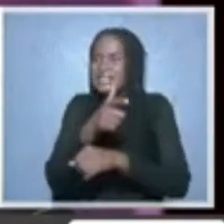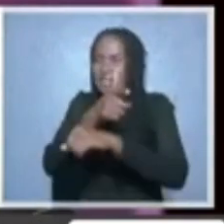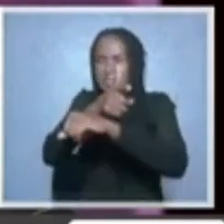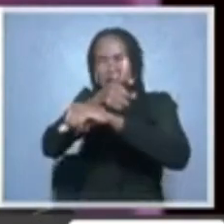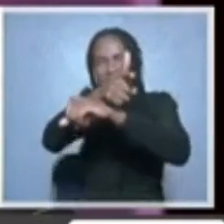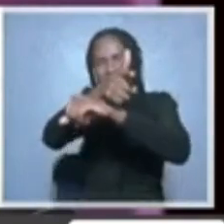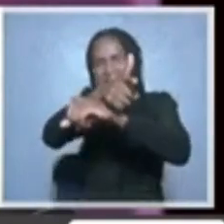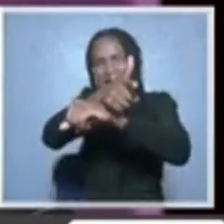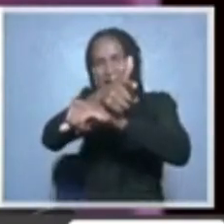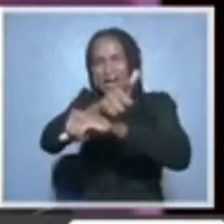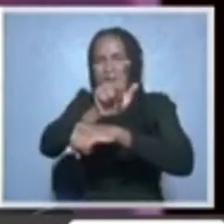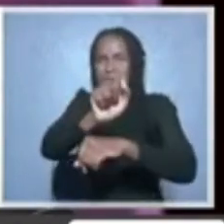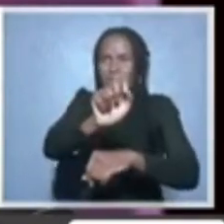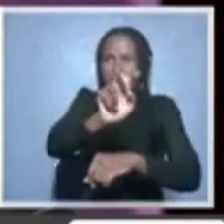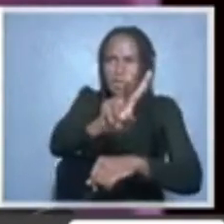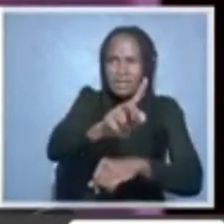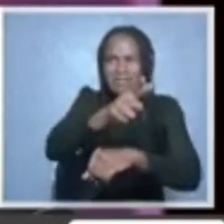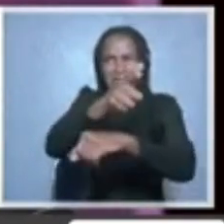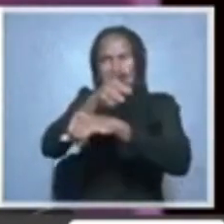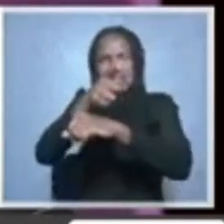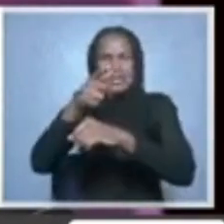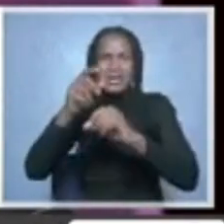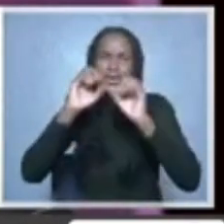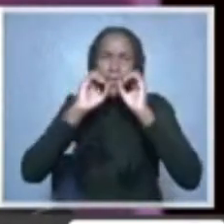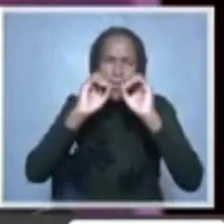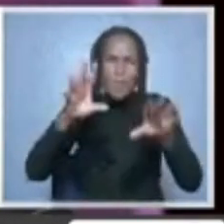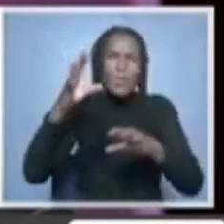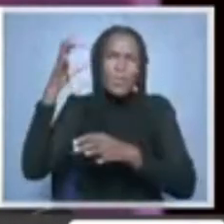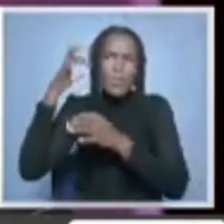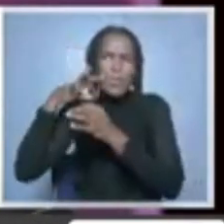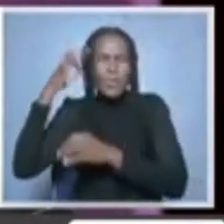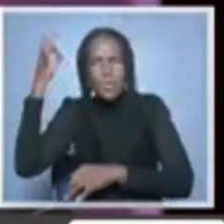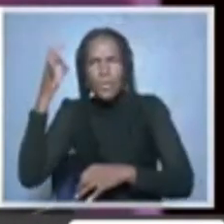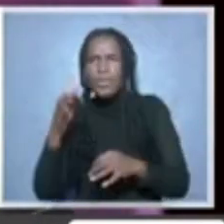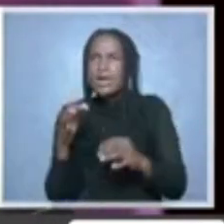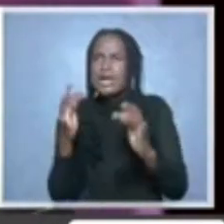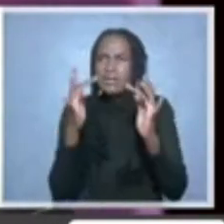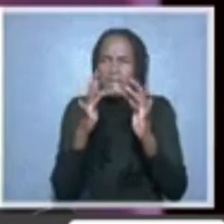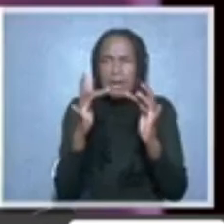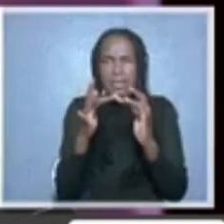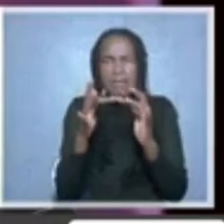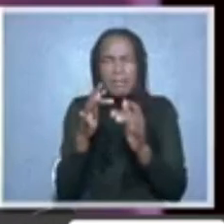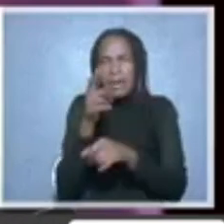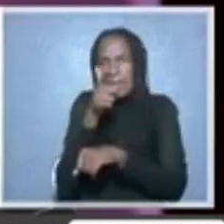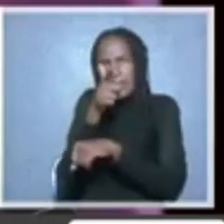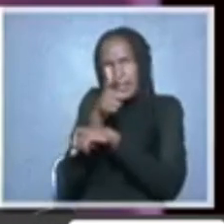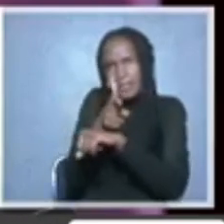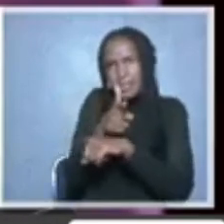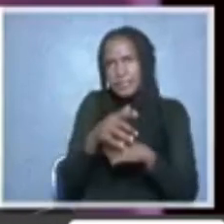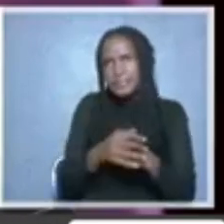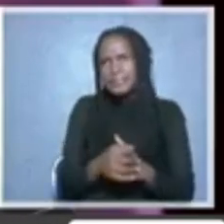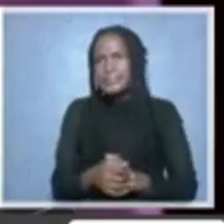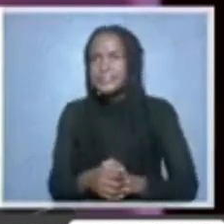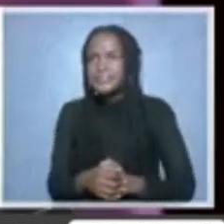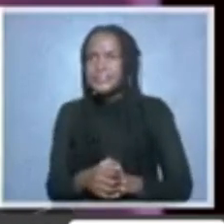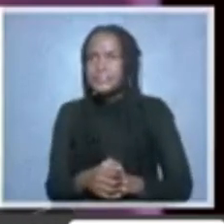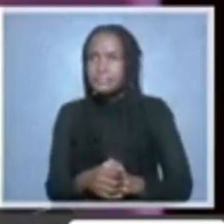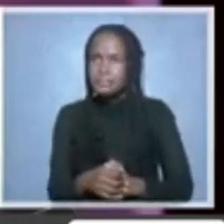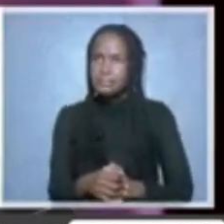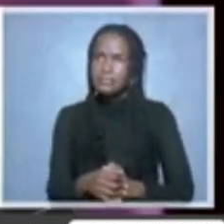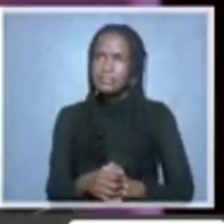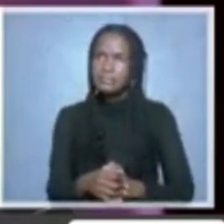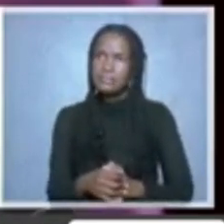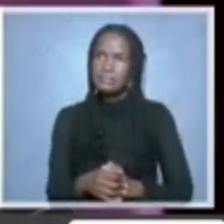live real time in terms of what was happening. And also with the Colonel, I think we will ask him to